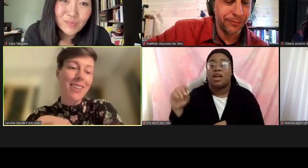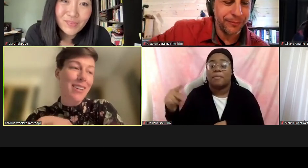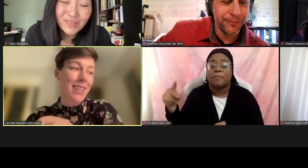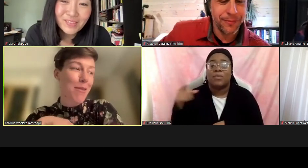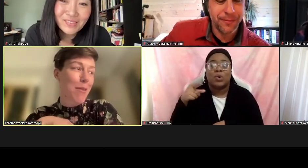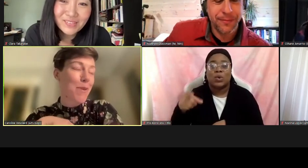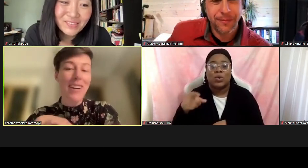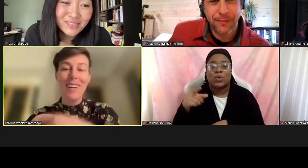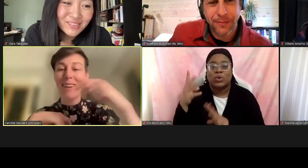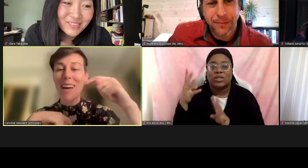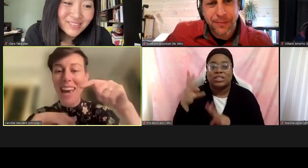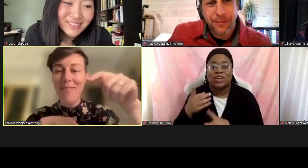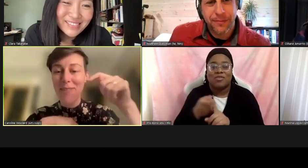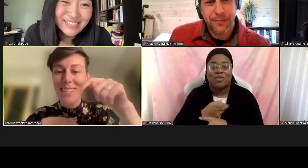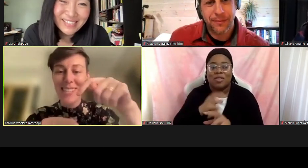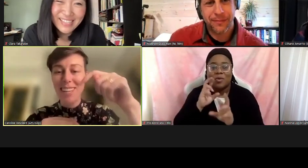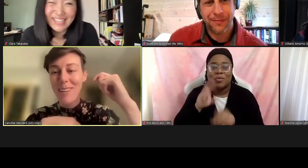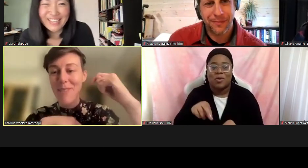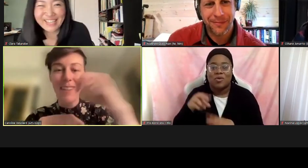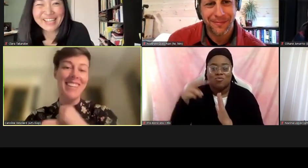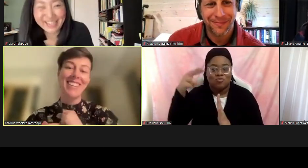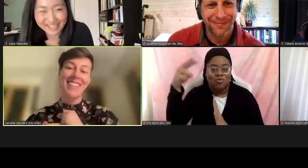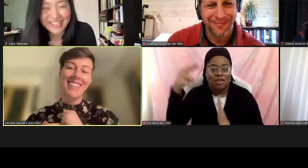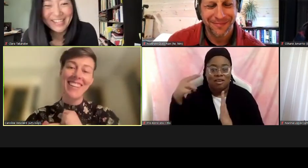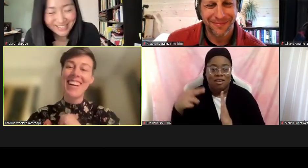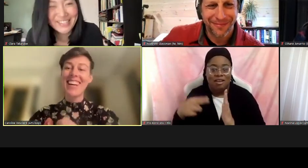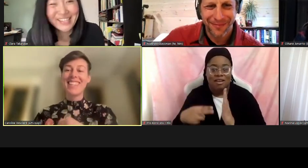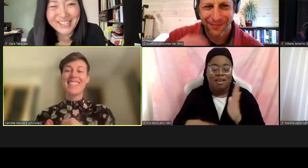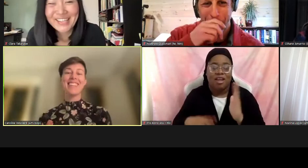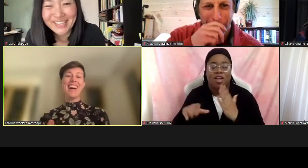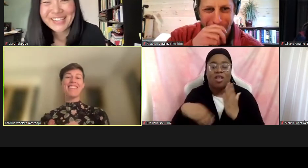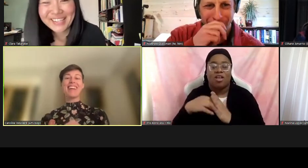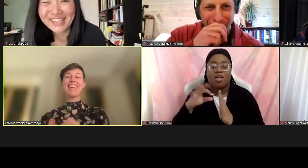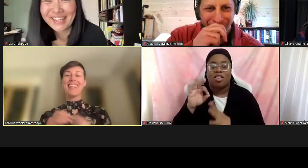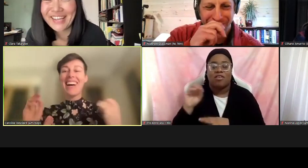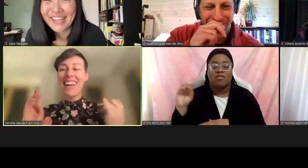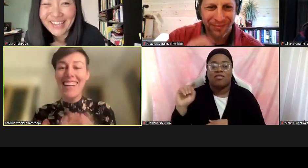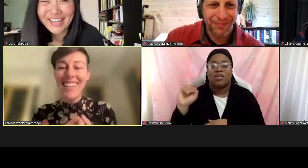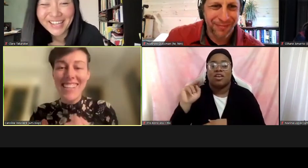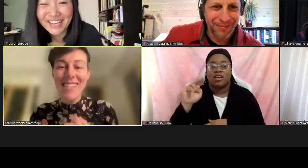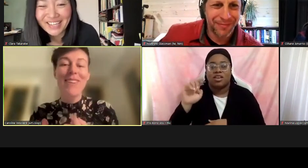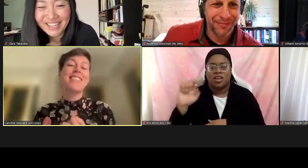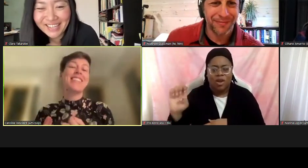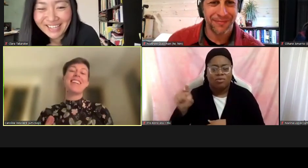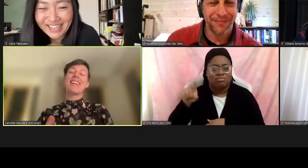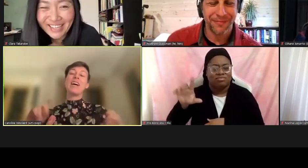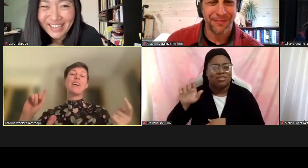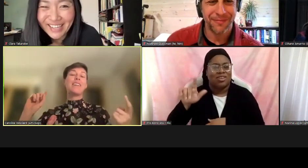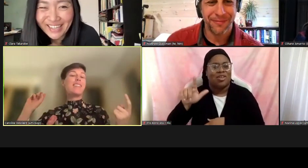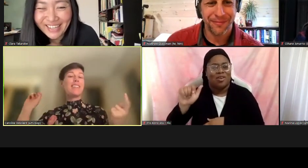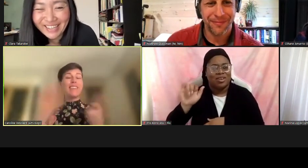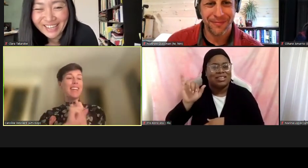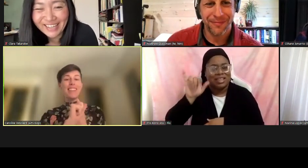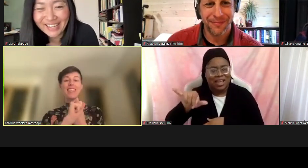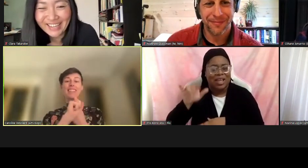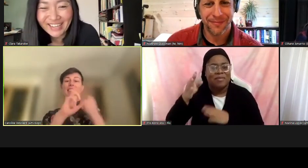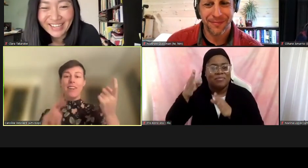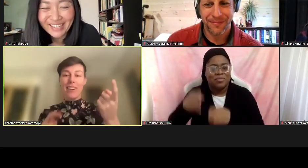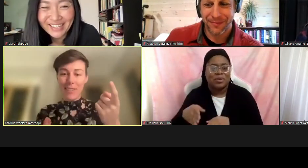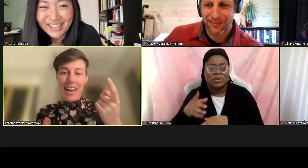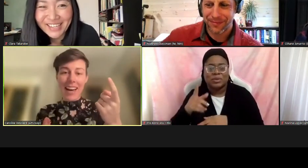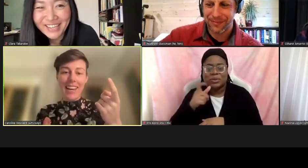who downloaded the report and read every single footnote. So I'm like, Clara is this person doing